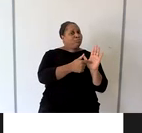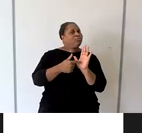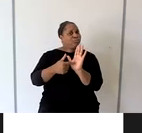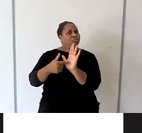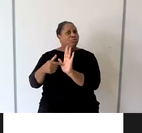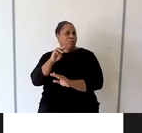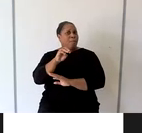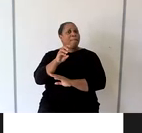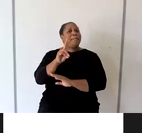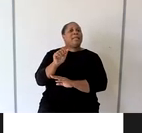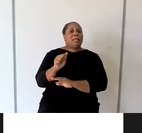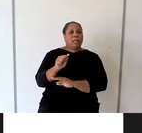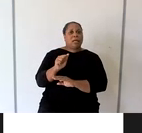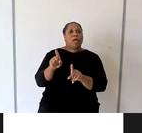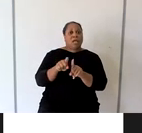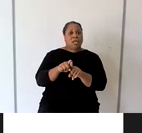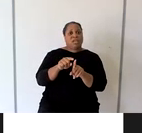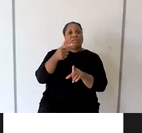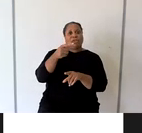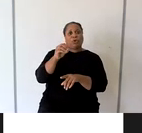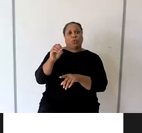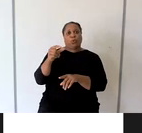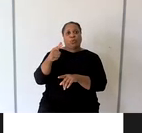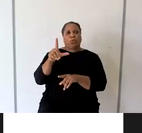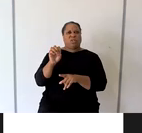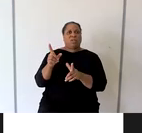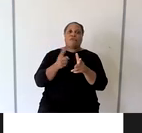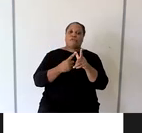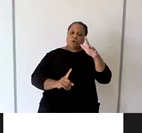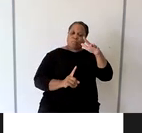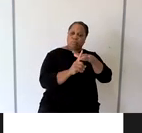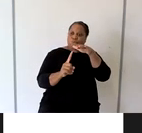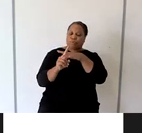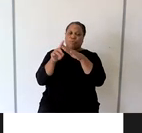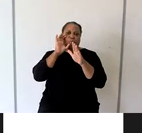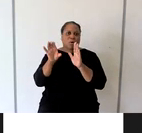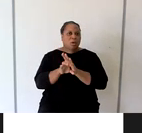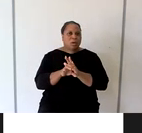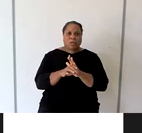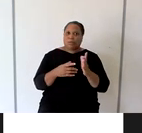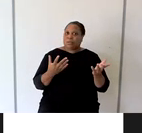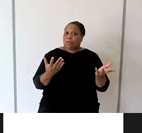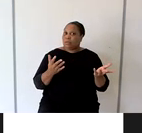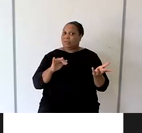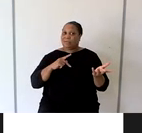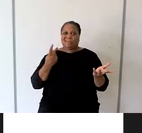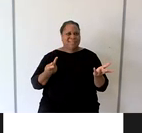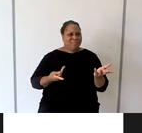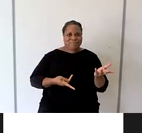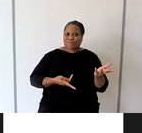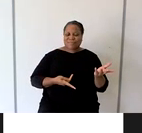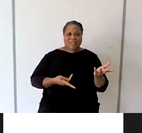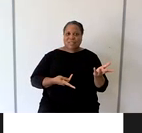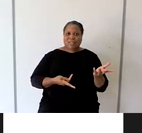media and even on Google. These are the first images that come up. And to me, that's very upsetting and something